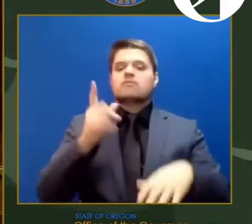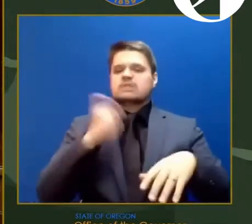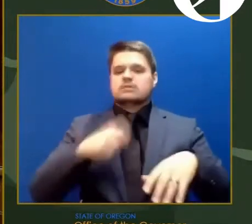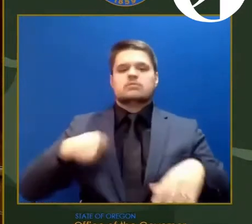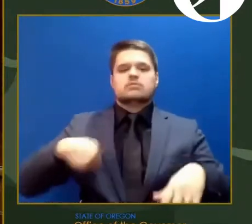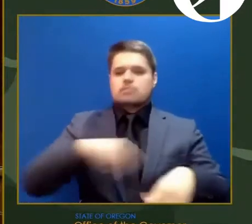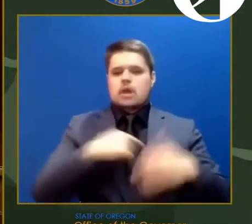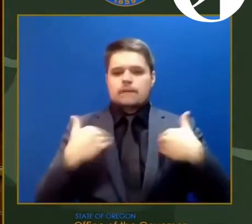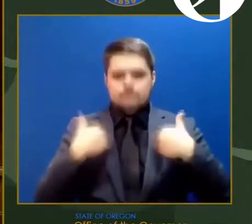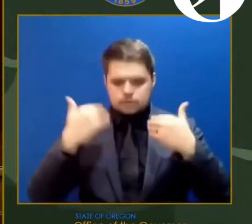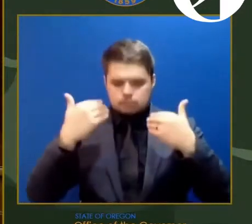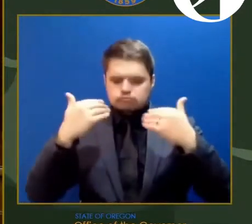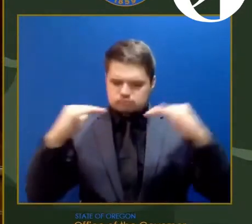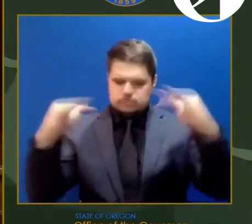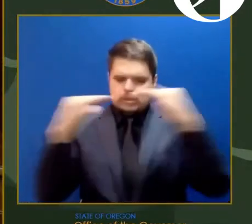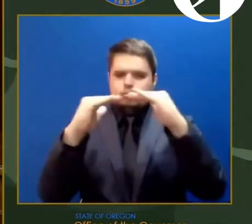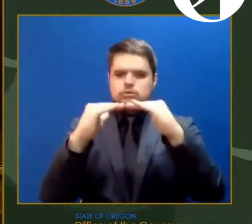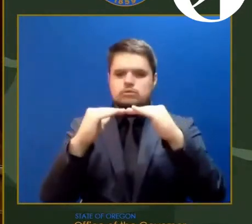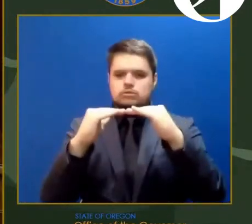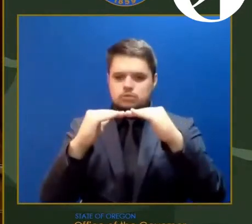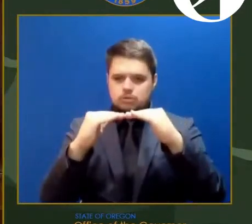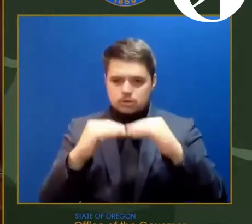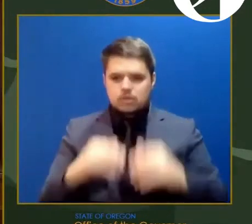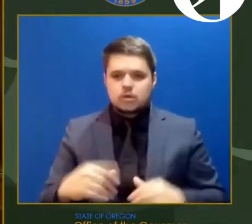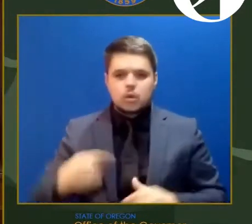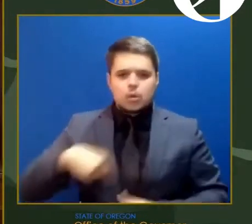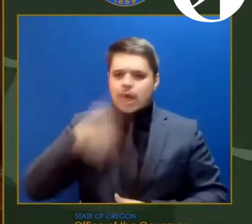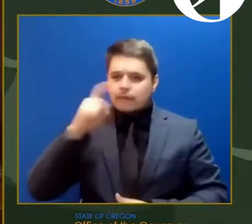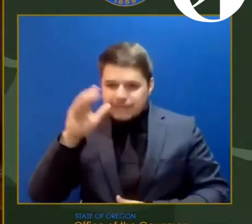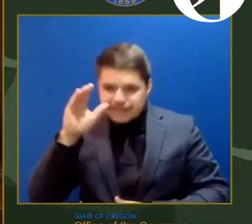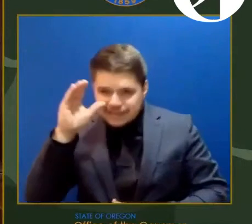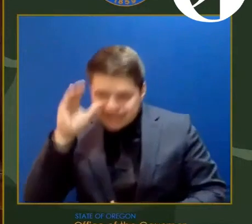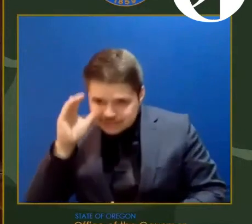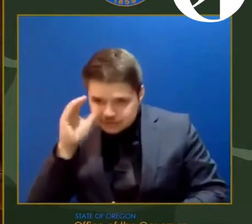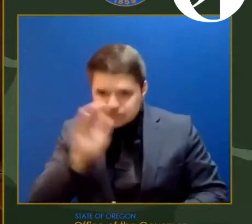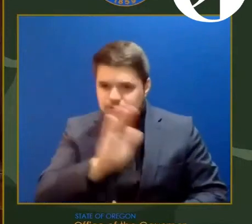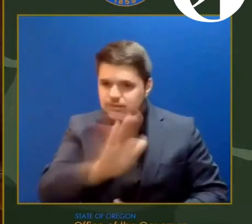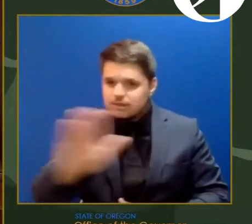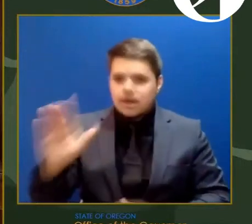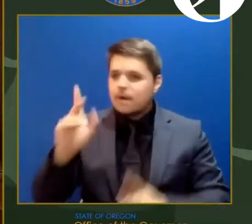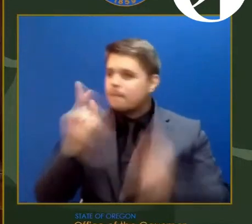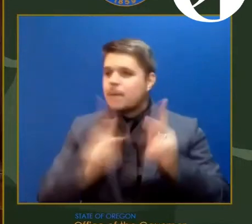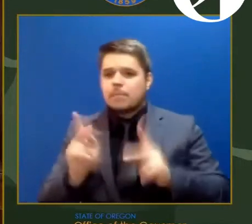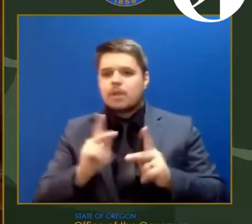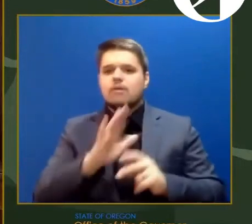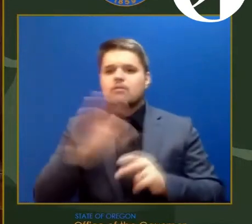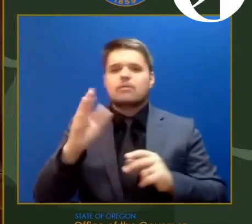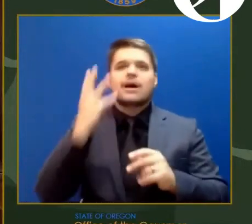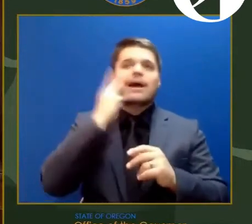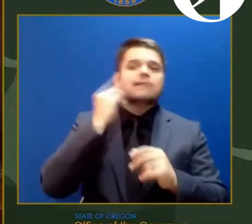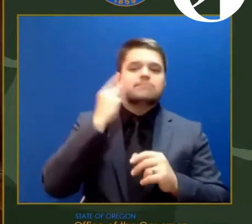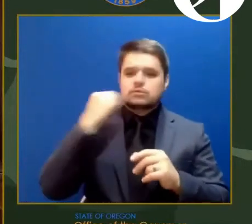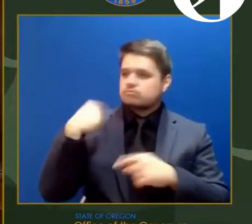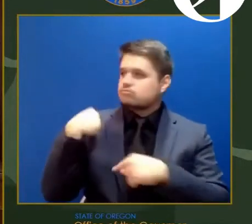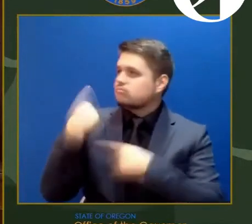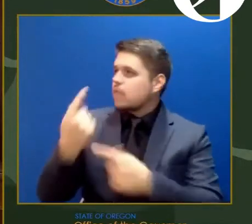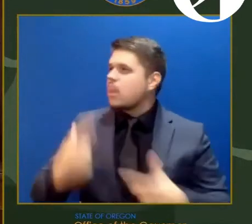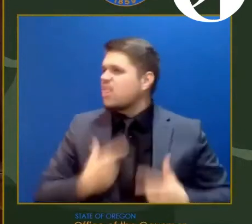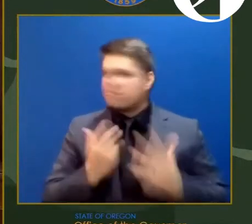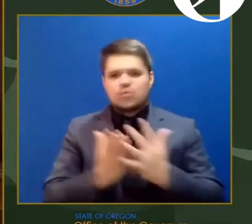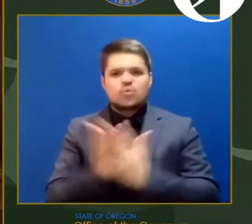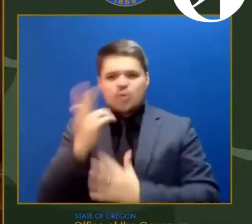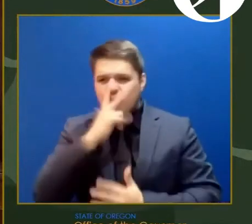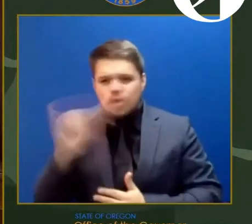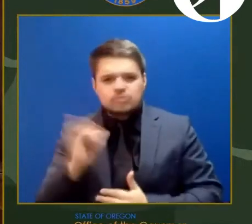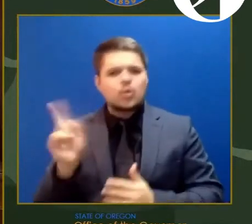do more listening to those who've been most harmed. Together, these are the steps we must take